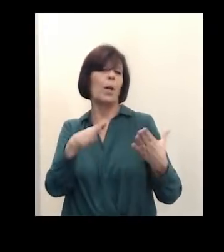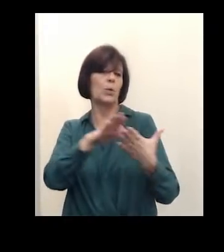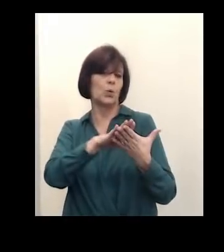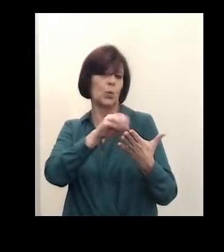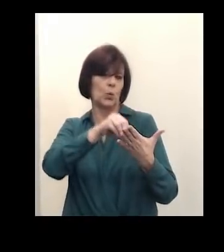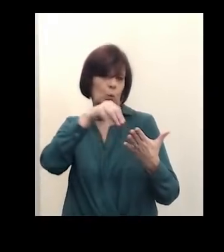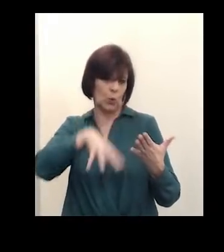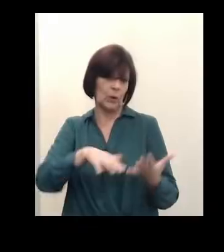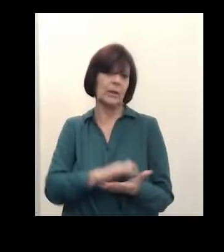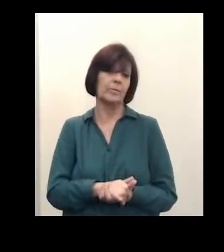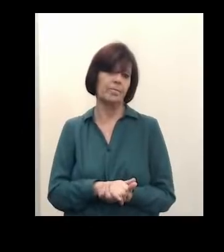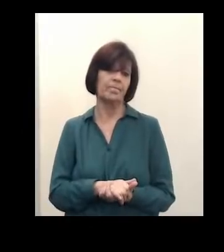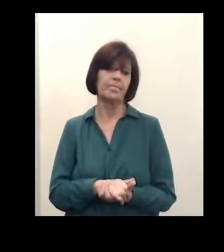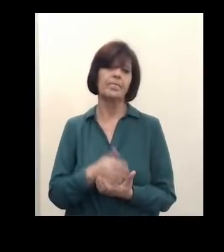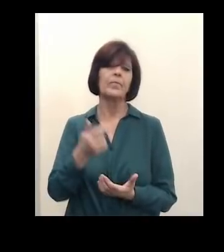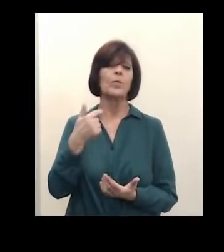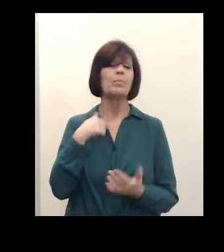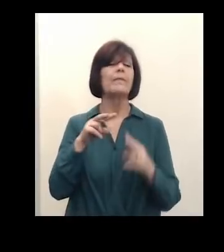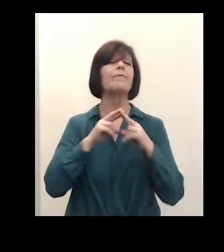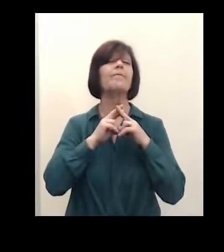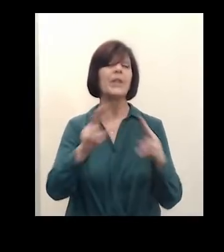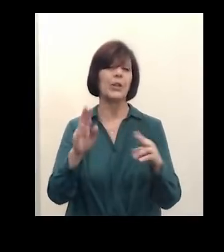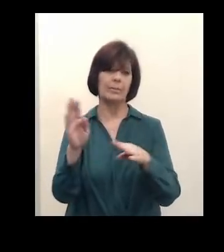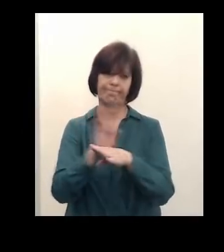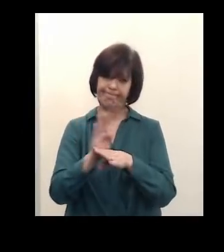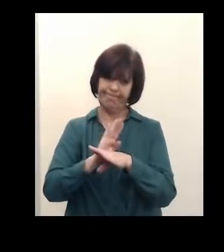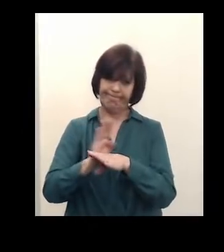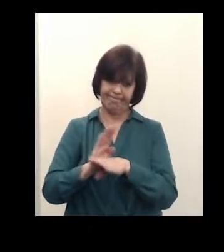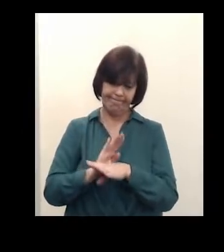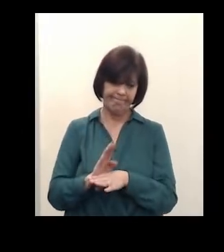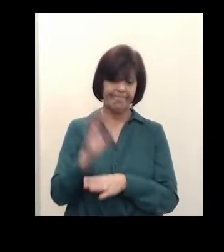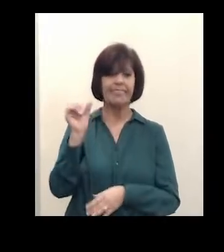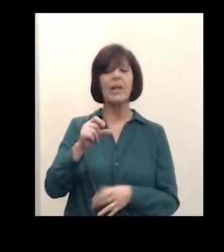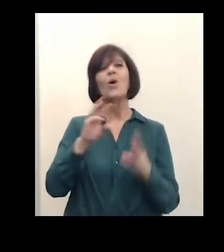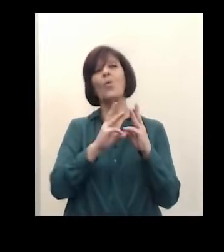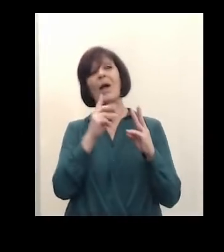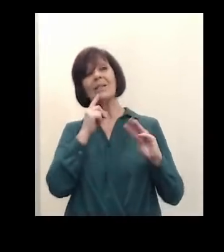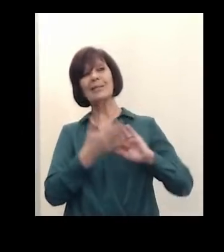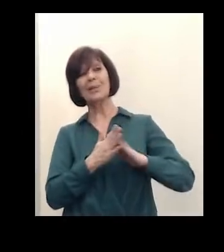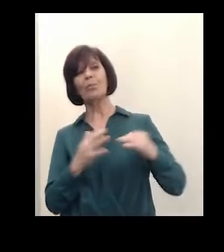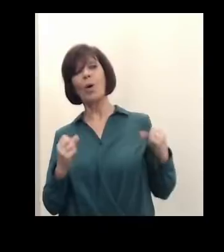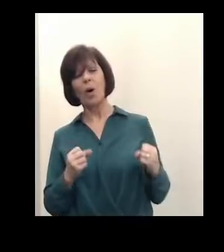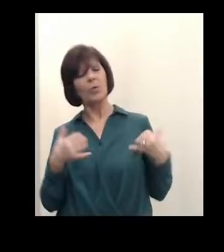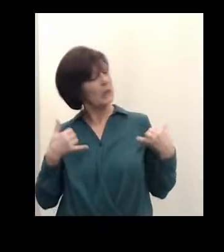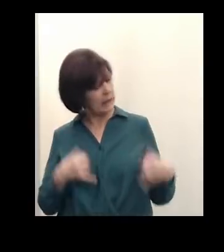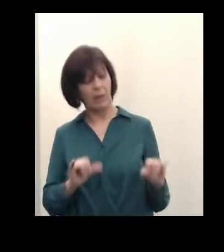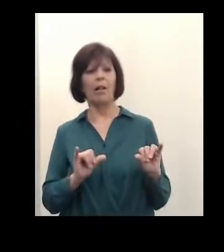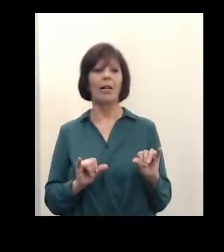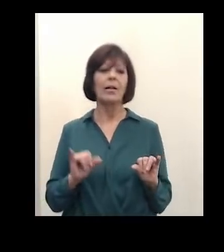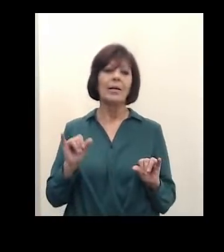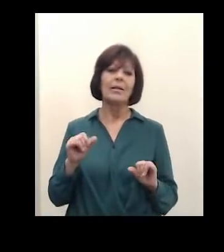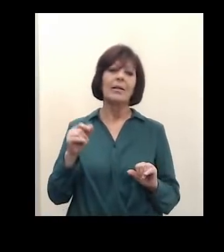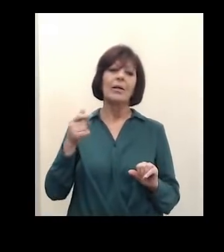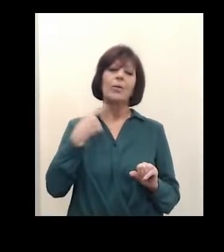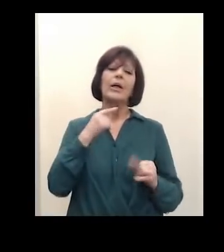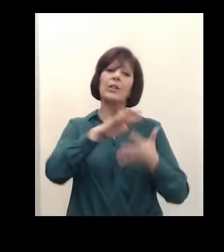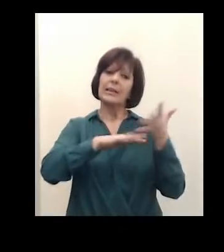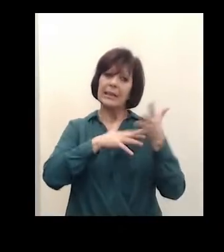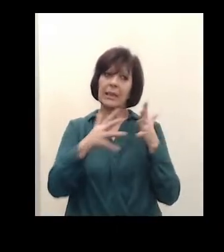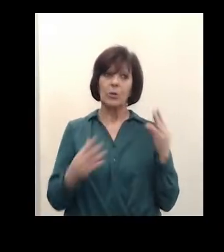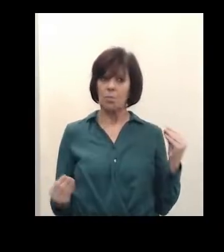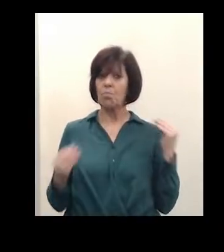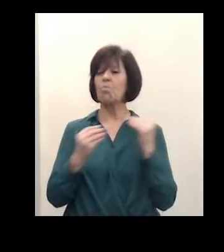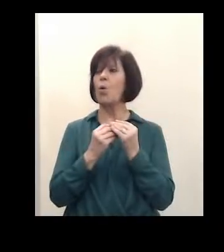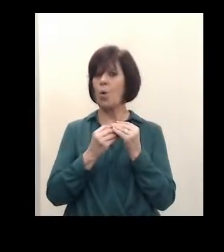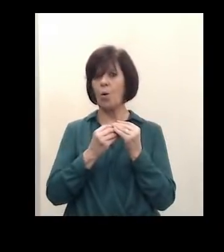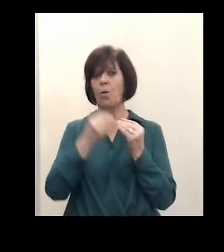and staff. So we've been very productive, even though the weather has turned cold. So we are scheduling additional Buffalo